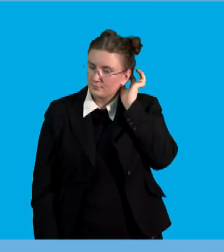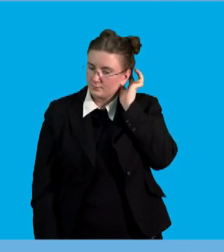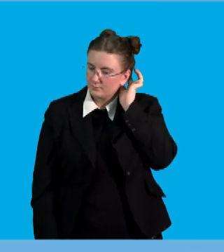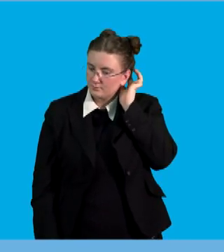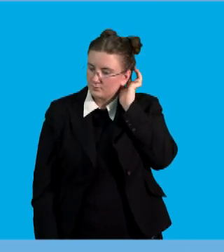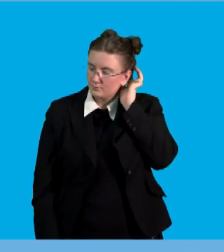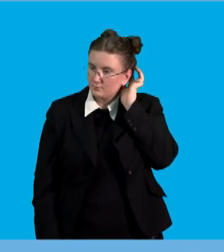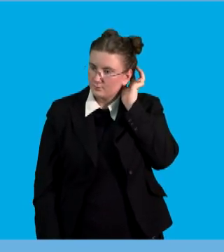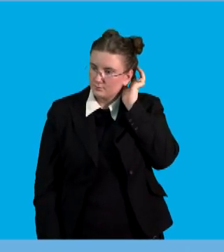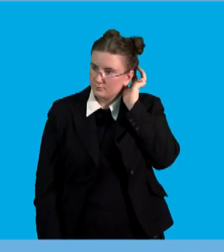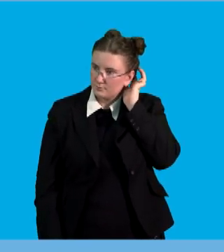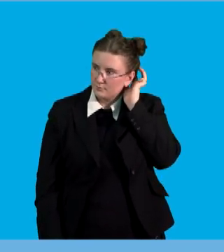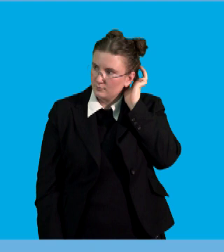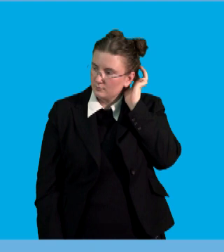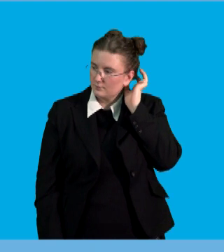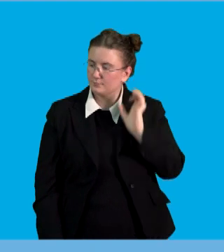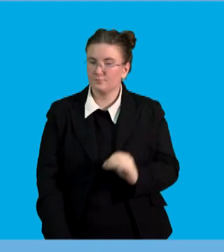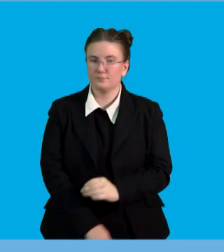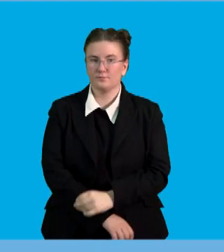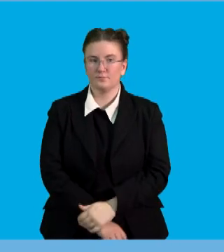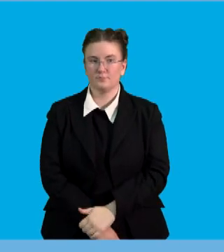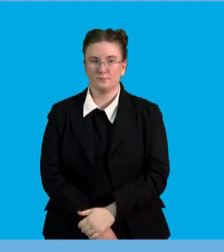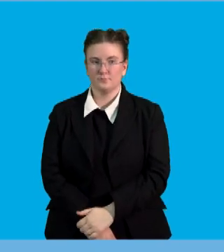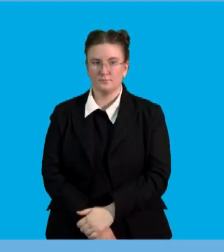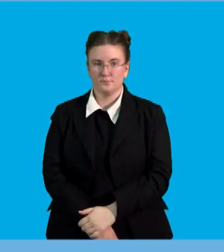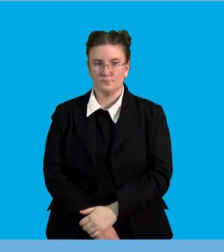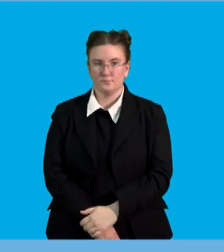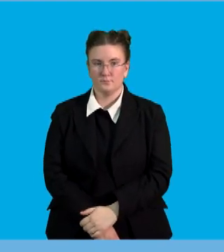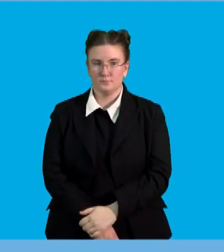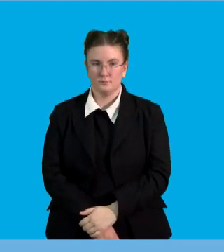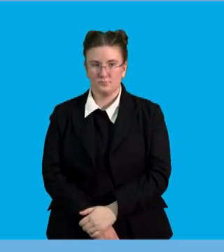between the particles.